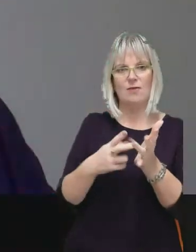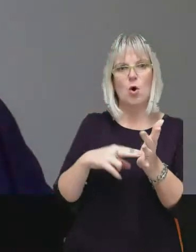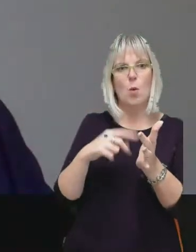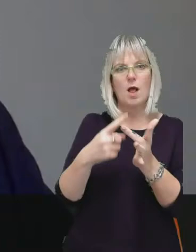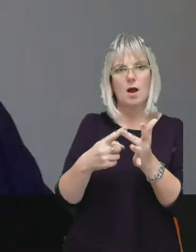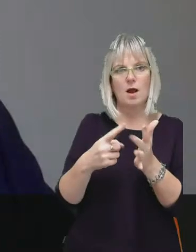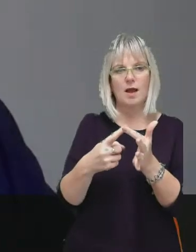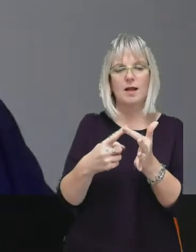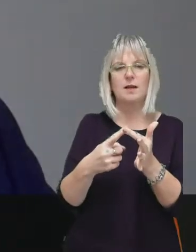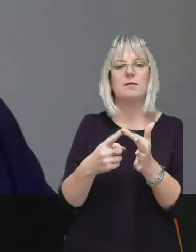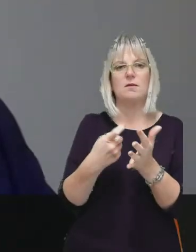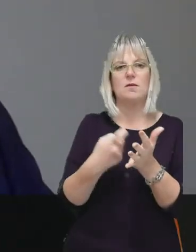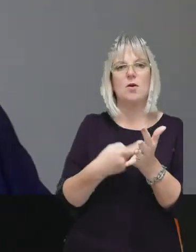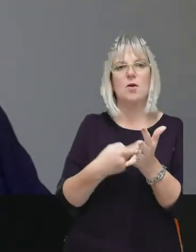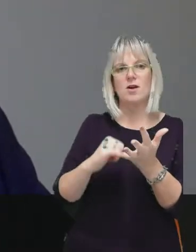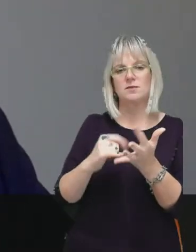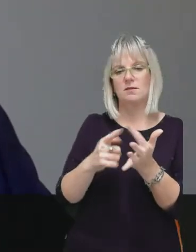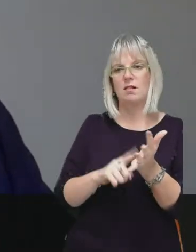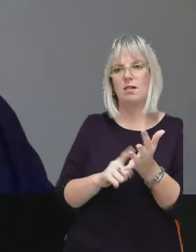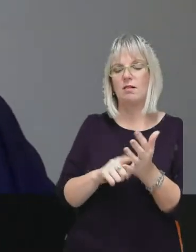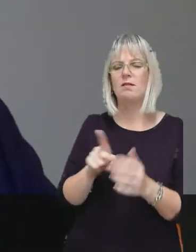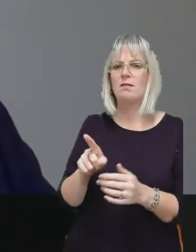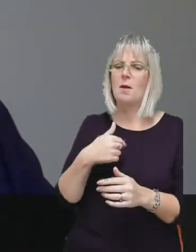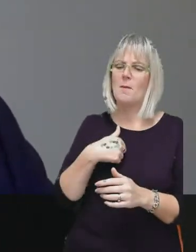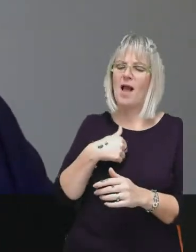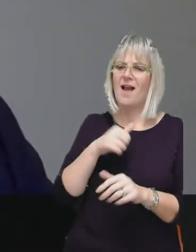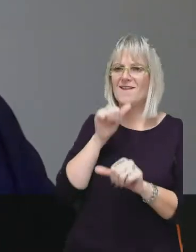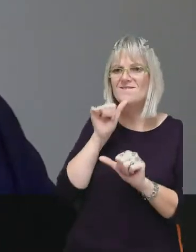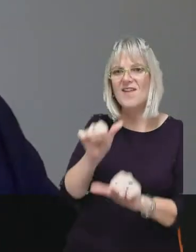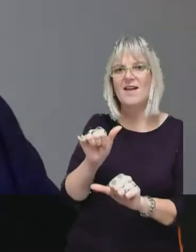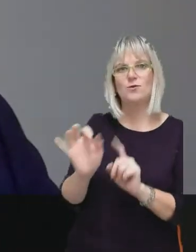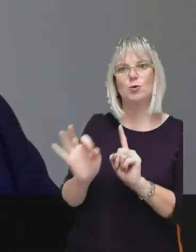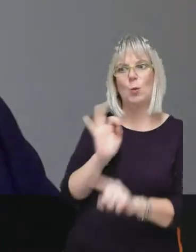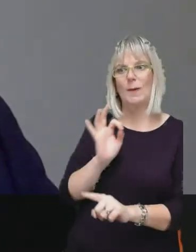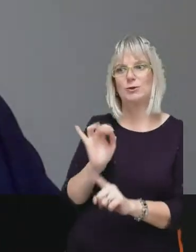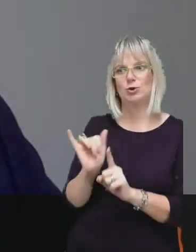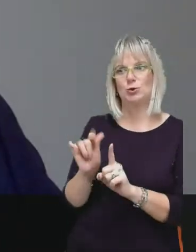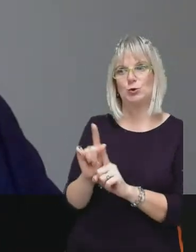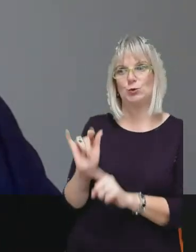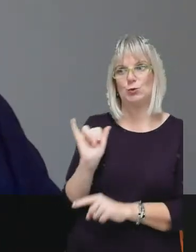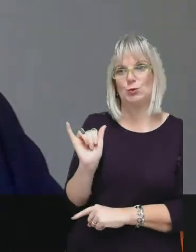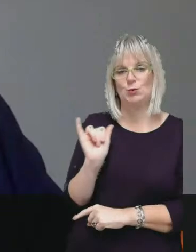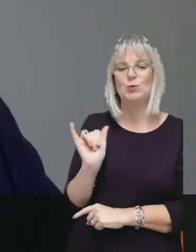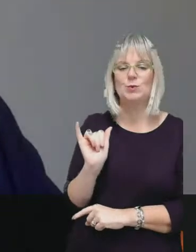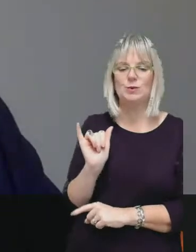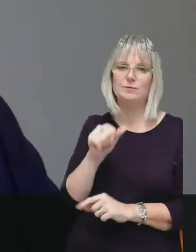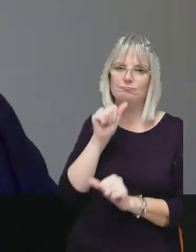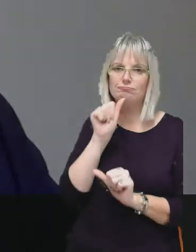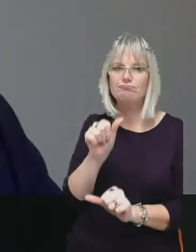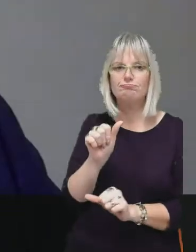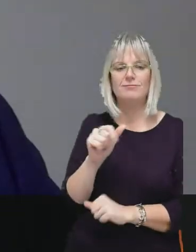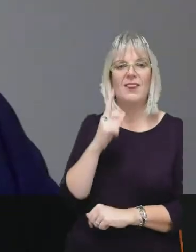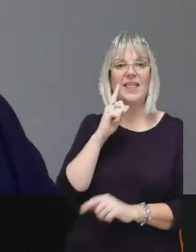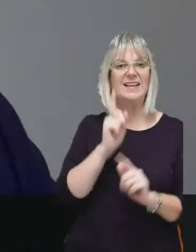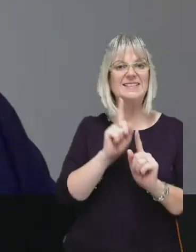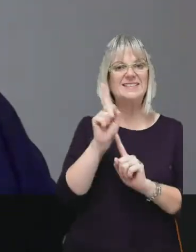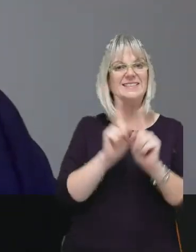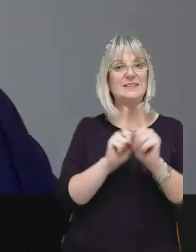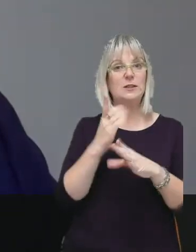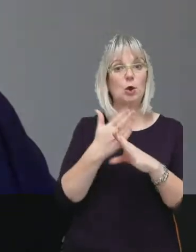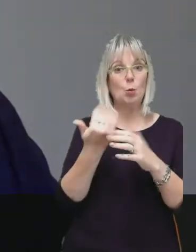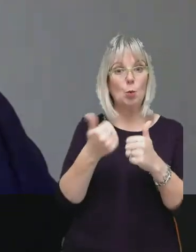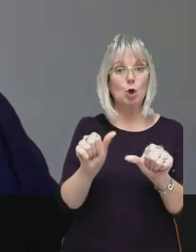favourite question too. I think a city that works for people who are walking is a city that works for